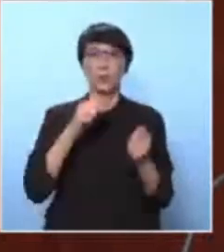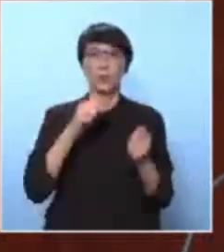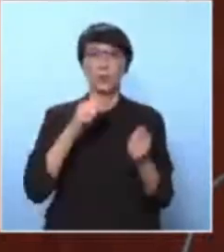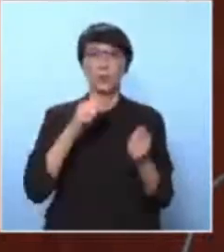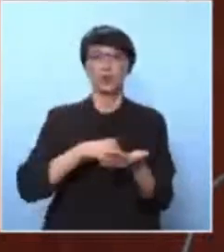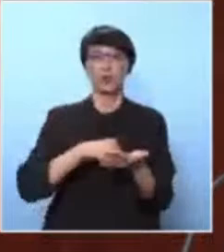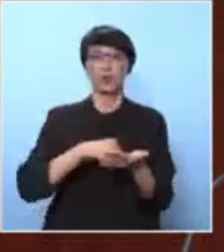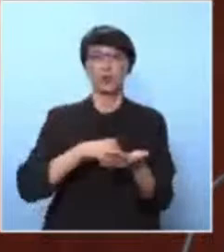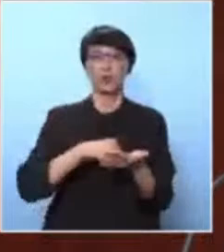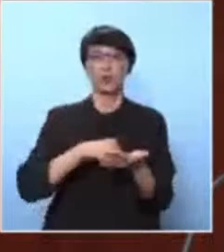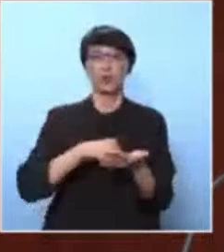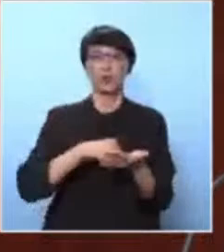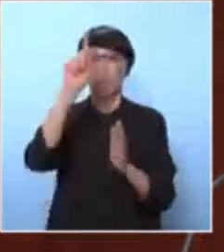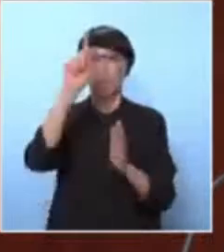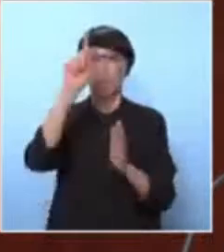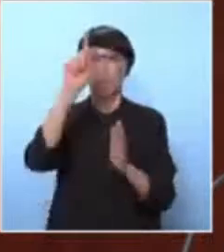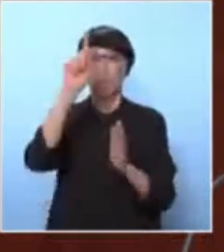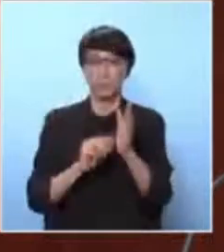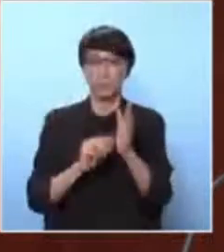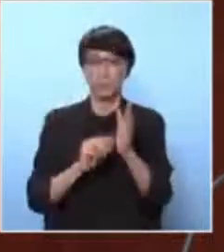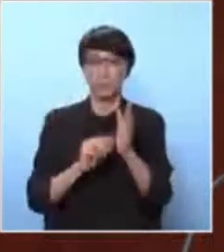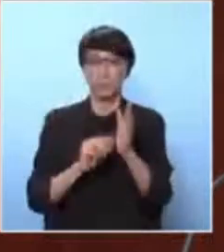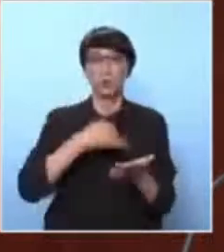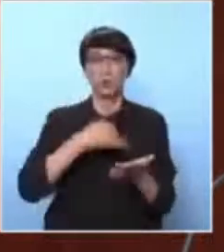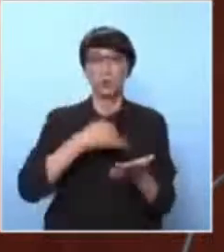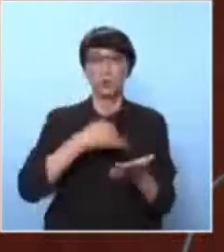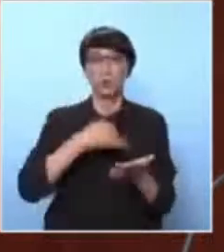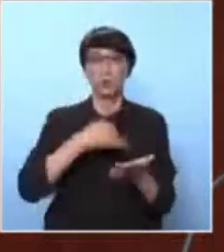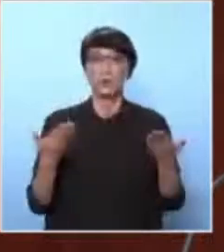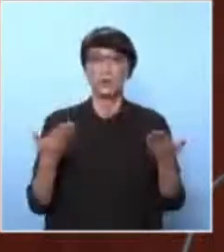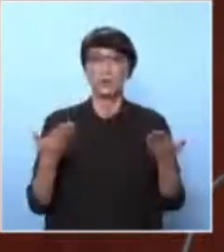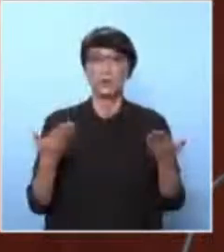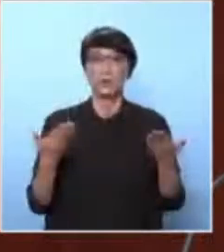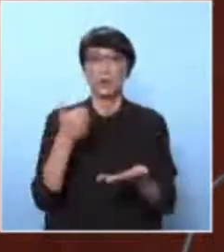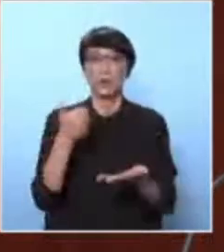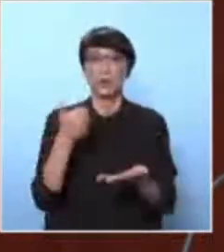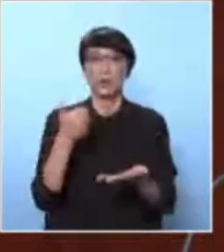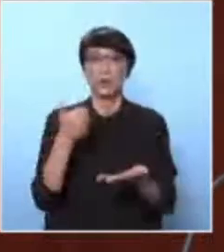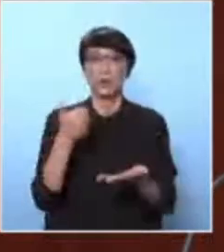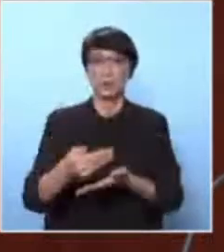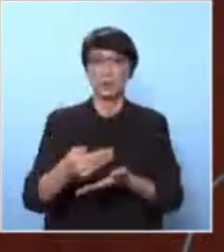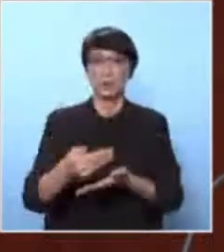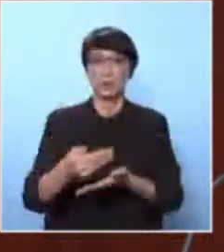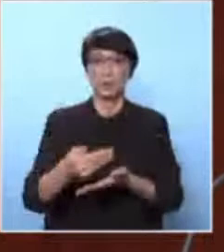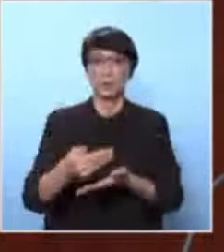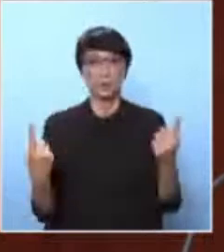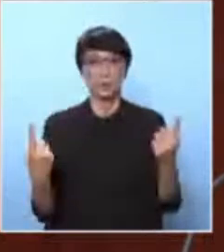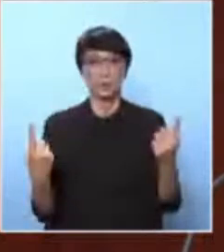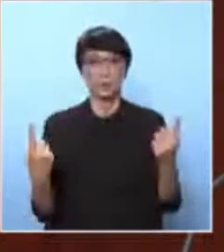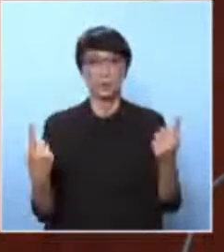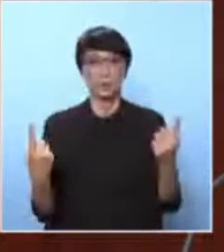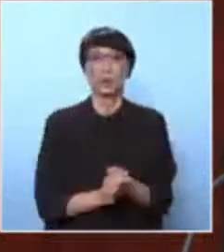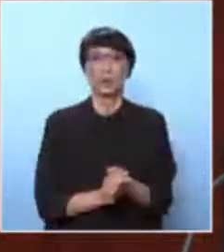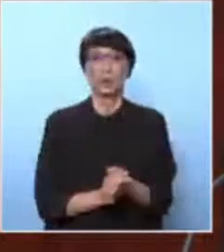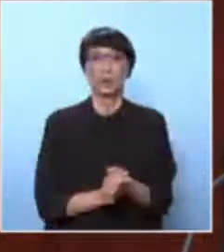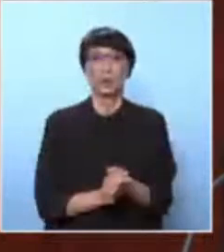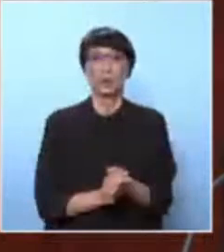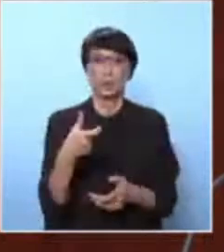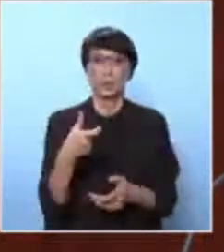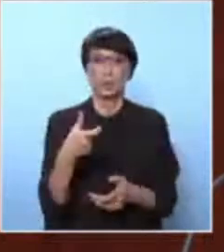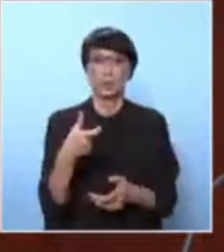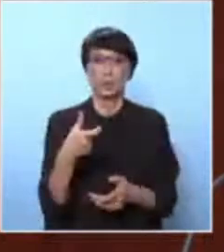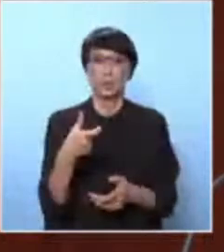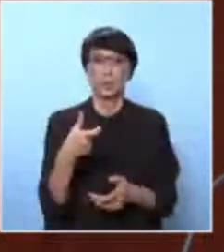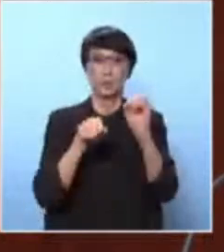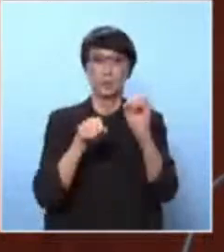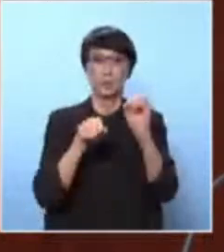stamp duty on stock transfer from the current 0.13% to 0.1% of the consideration of